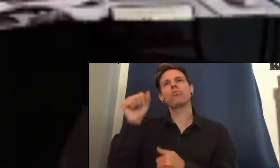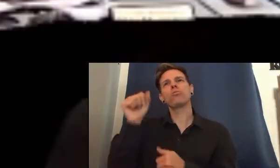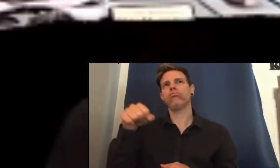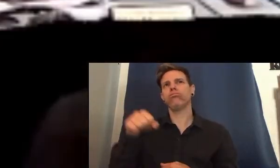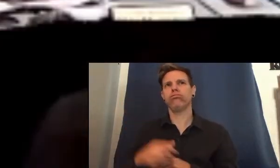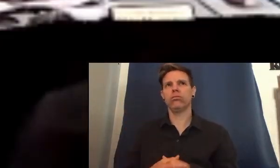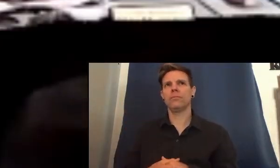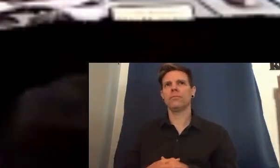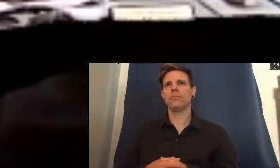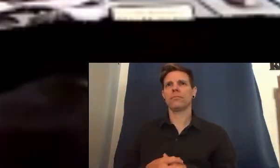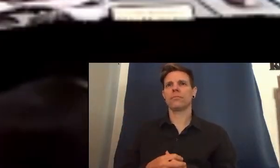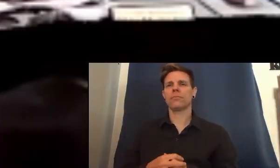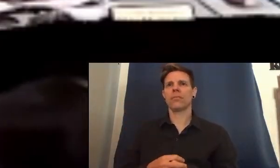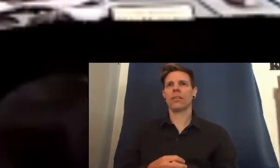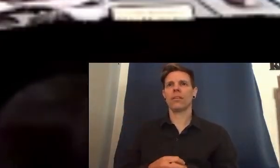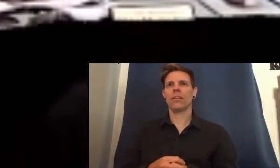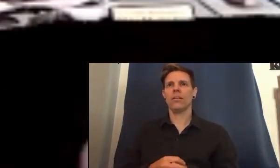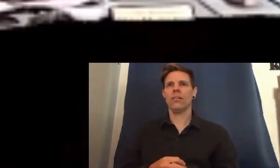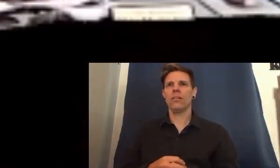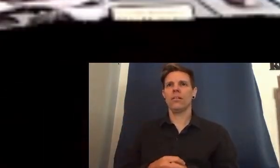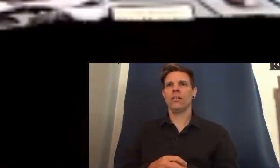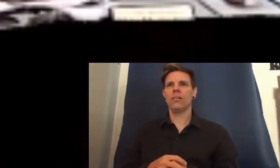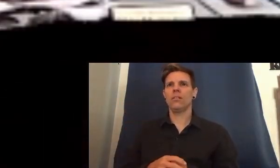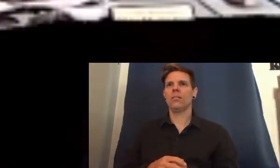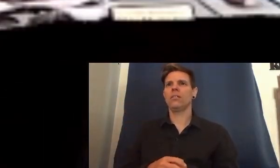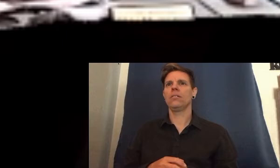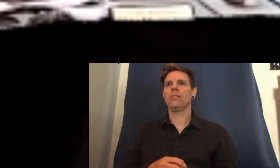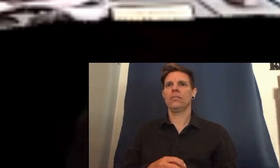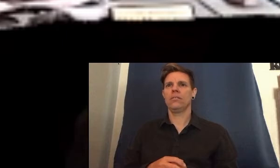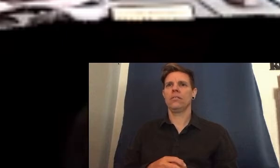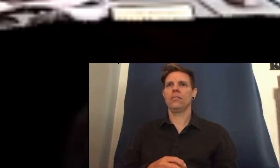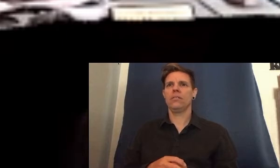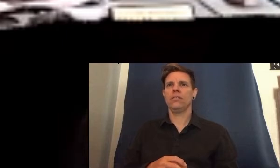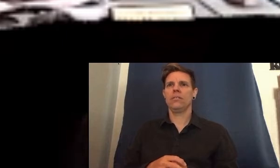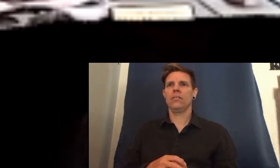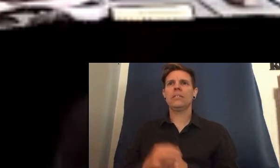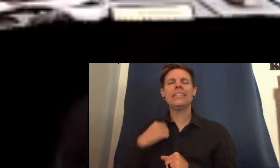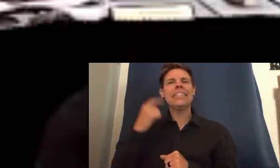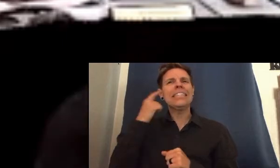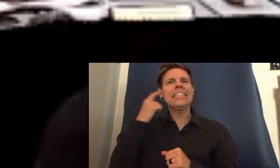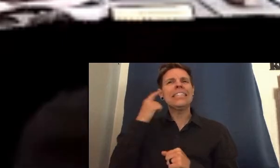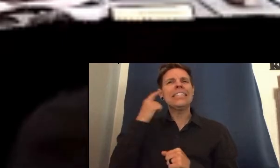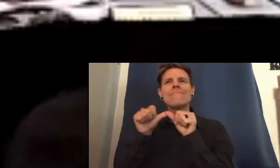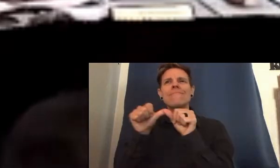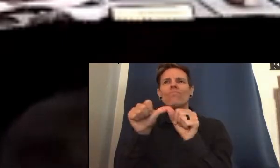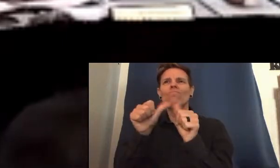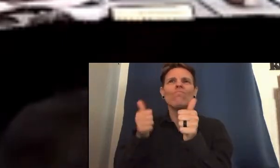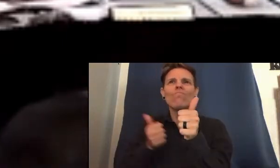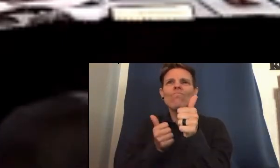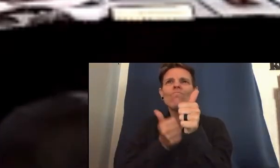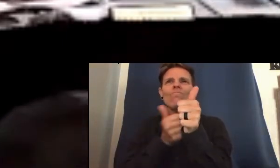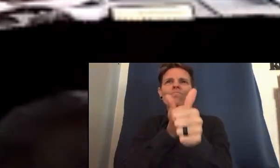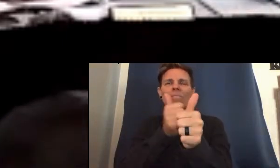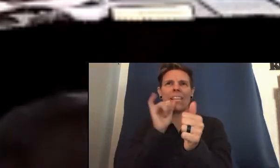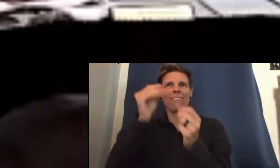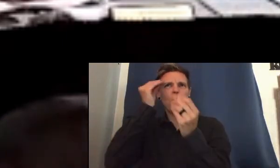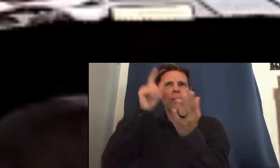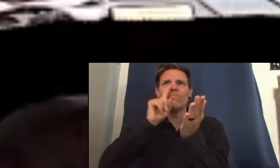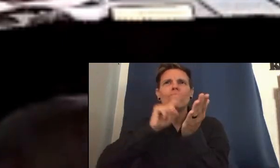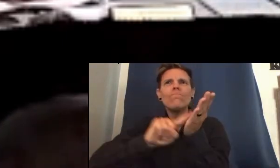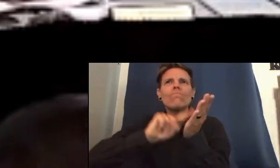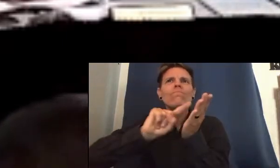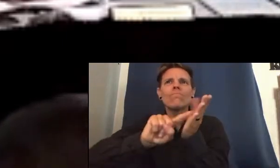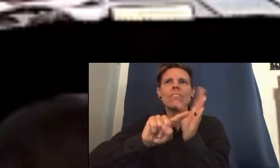No, and anecdotally, I think that we'll need to continue to track that kind of data. Anecdotally, when talking to colleagues,